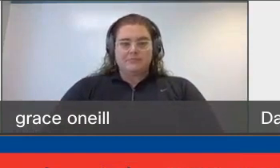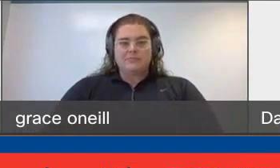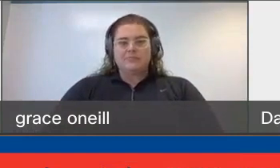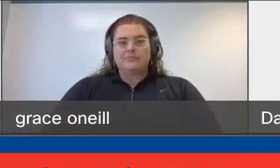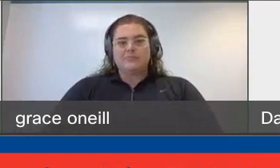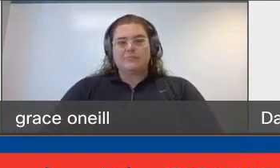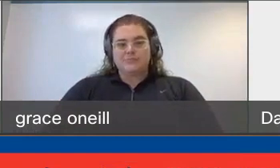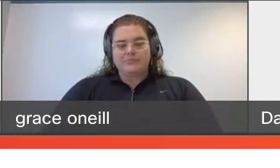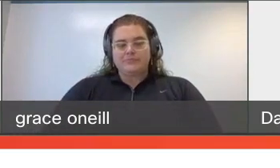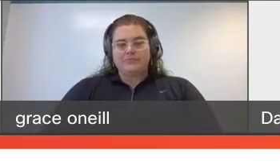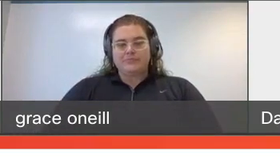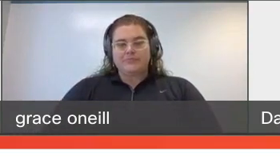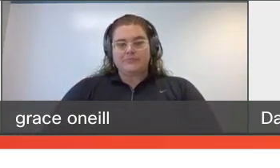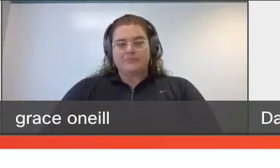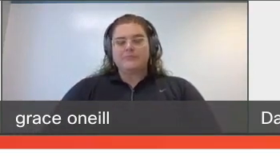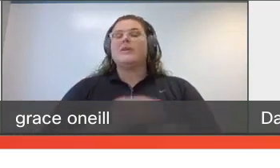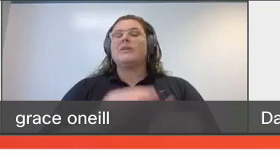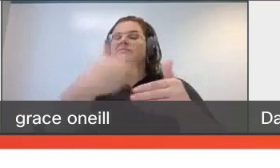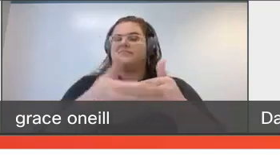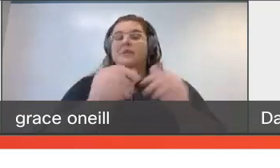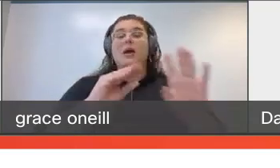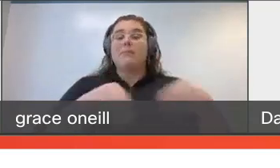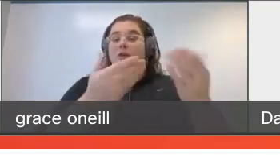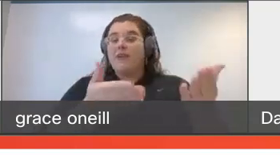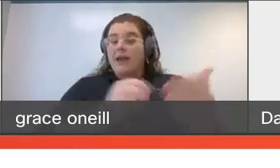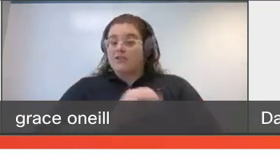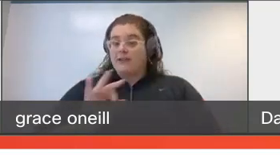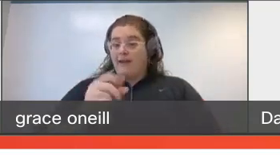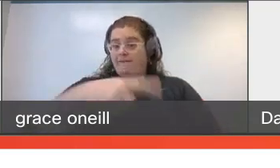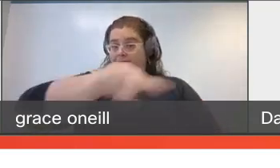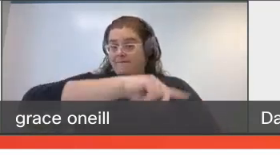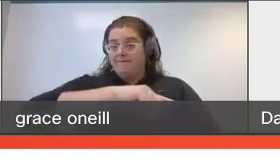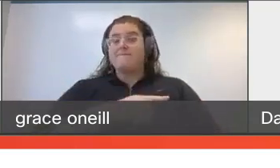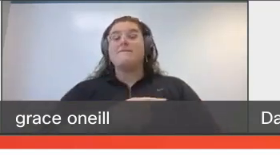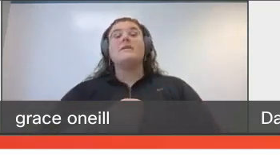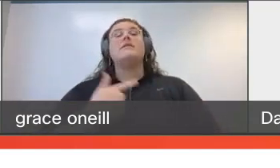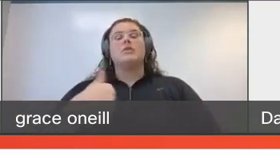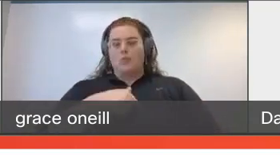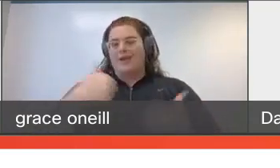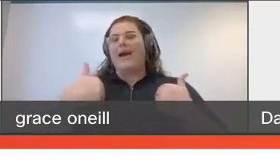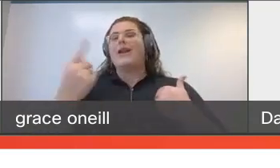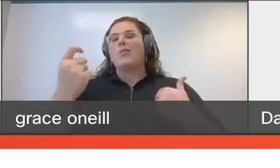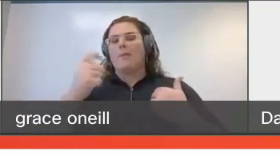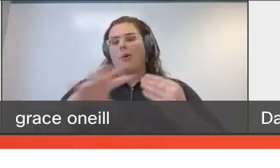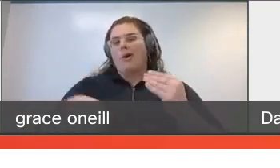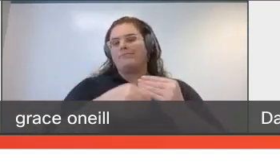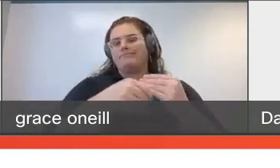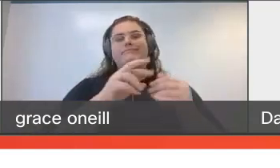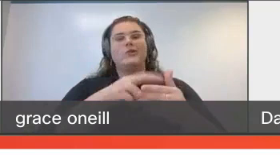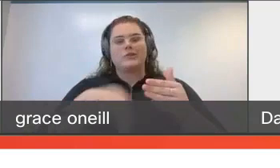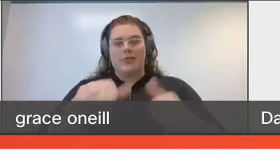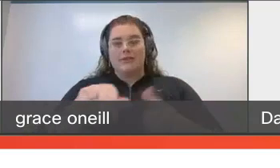Among provider staff, we did have an additional result this week. So we've had 741